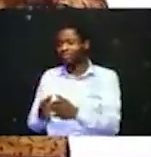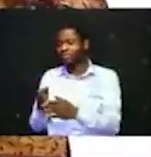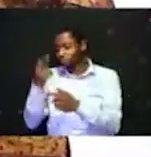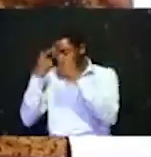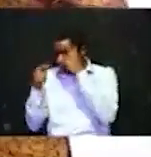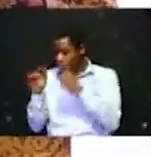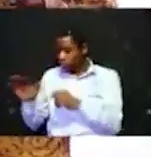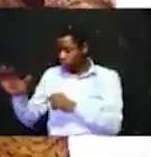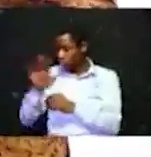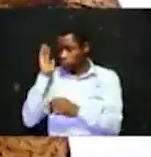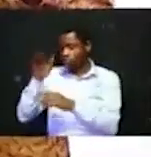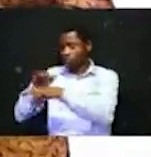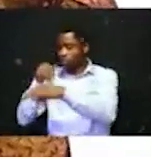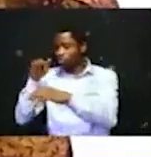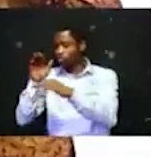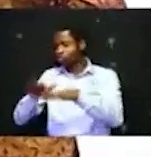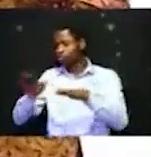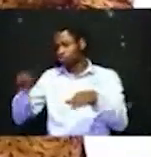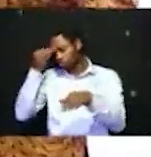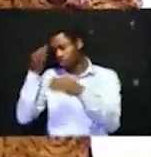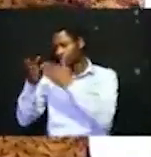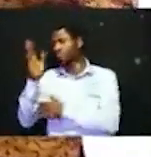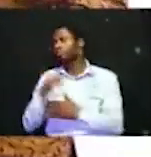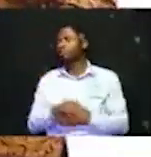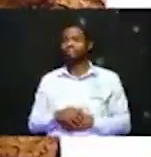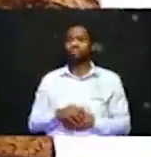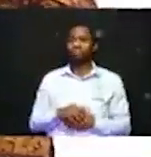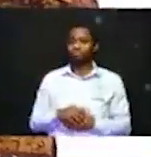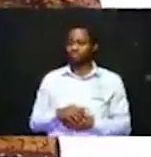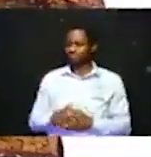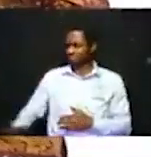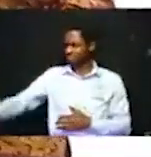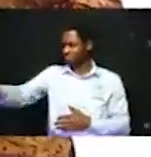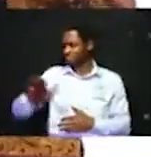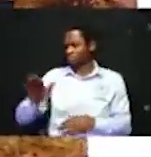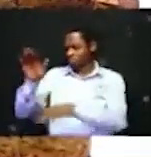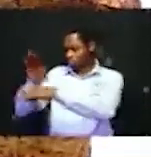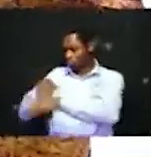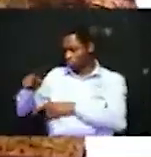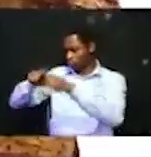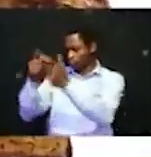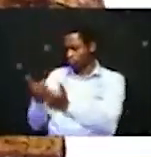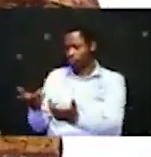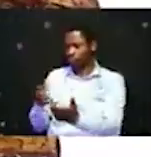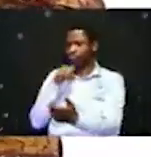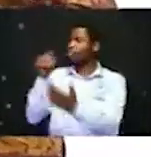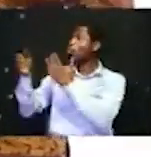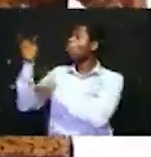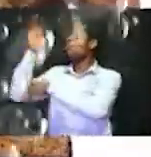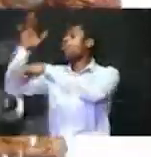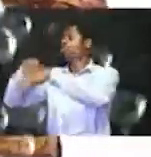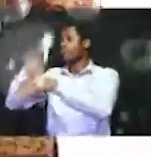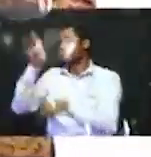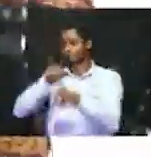Anyone will pay as some Gianna, one will be friend with Yankopon Emma. They shall be called. What God will call them.